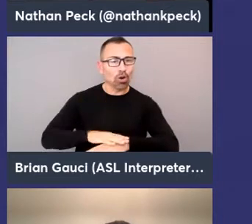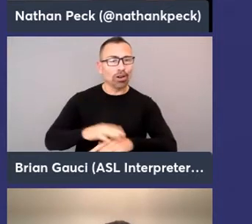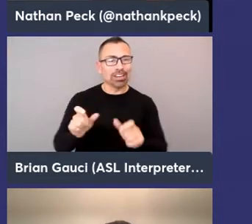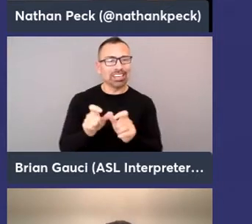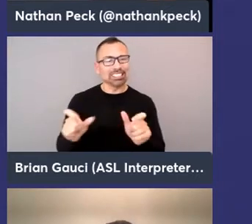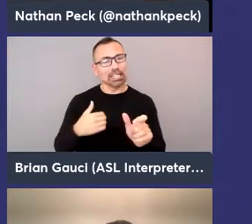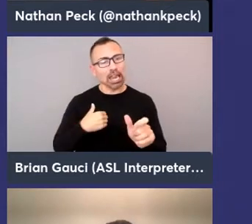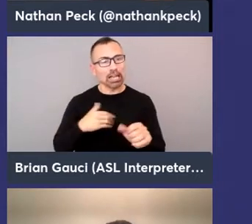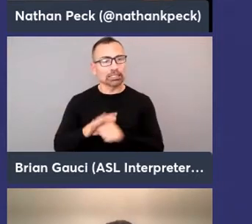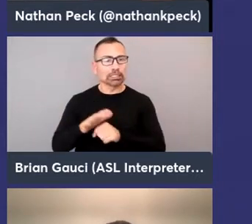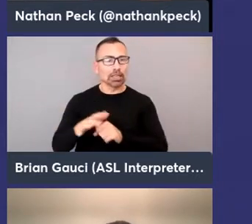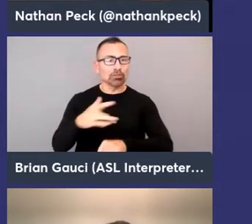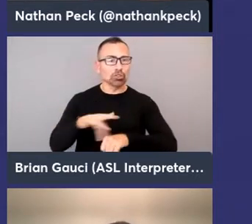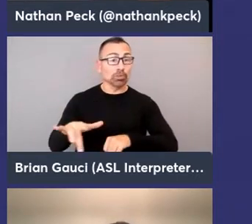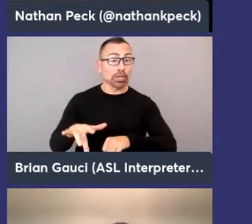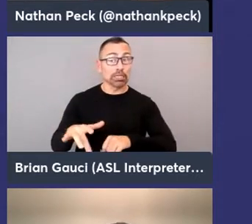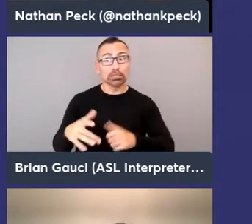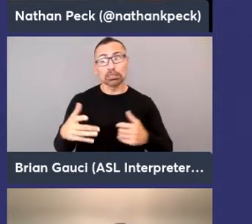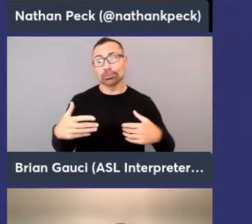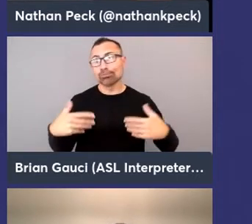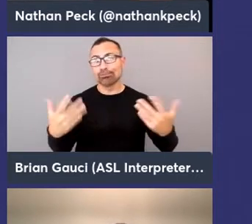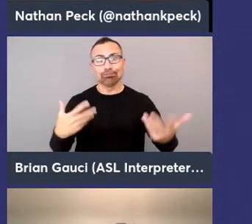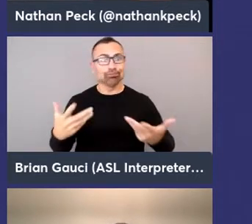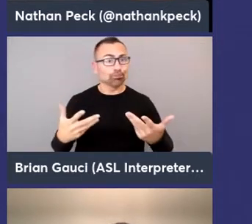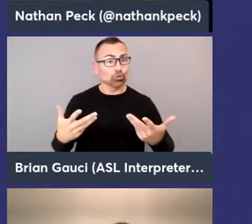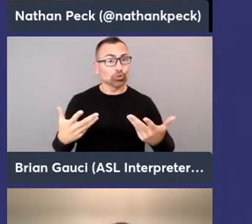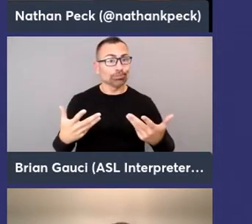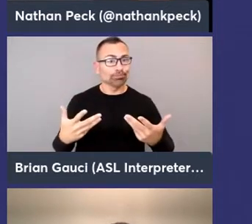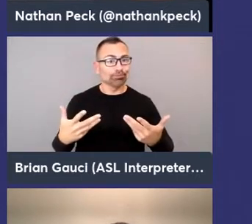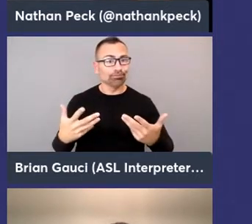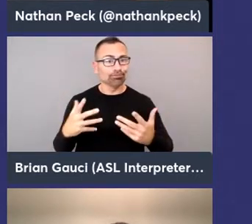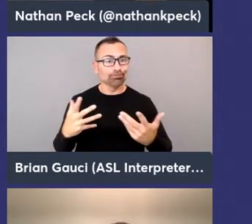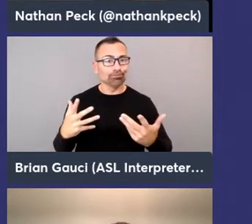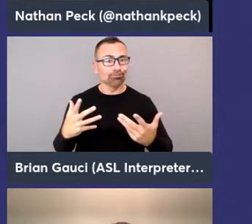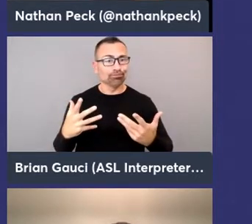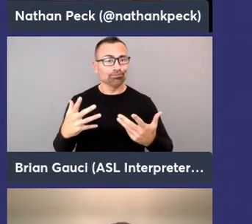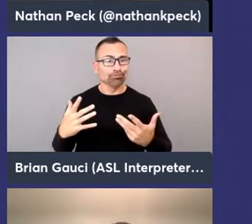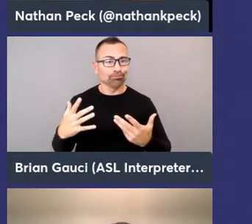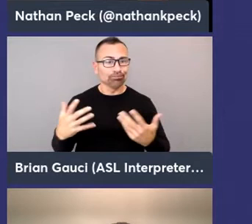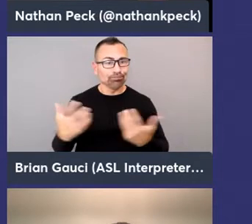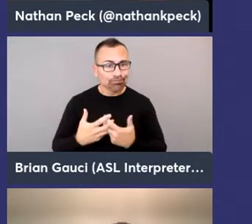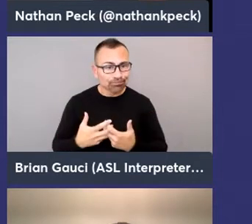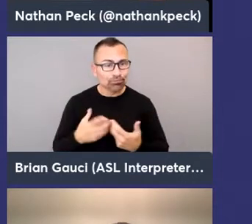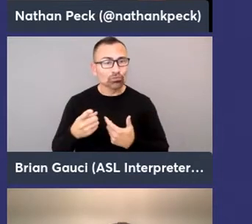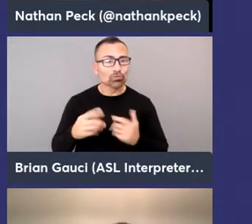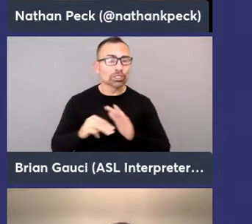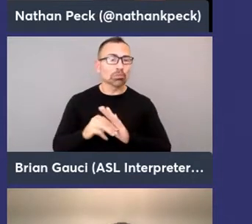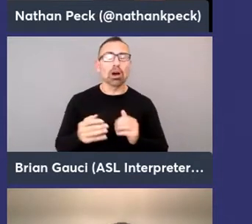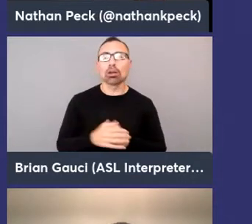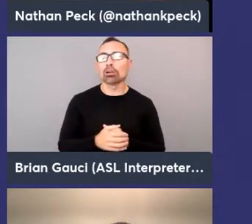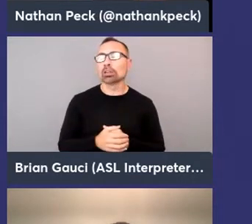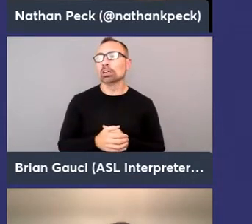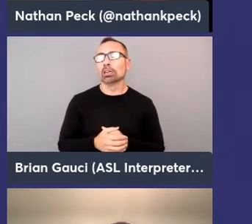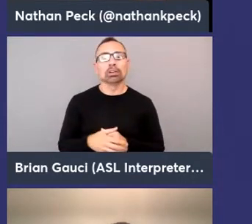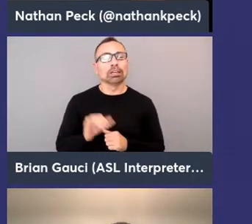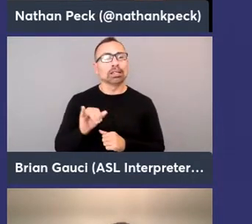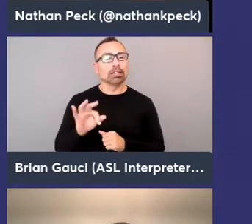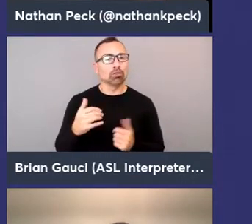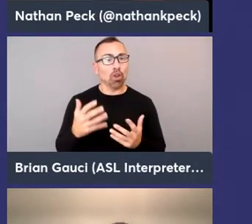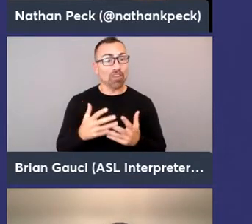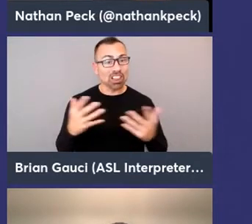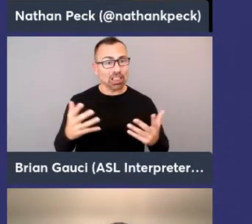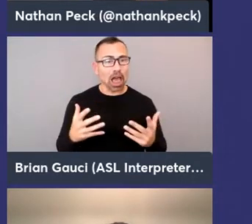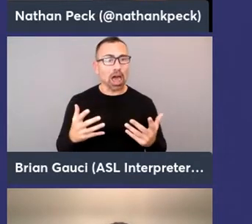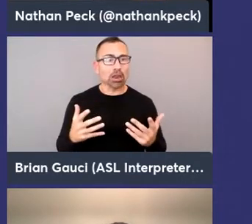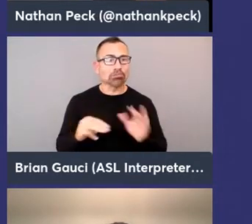enough to accommodate that model, right? Like, and while if you have like a bunch of small models,